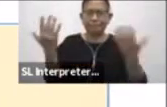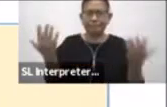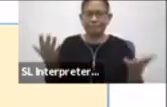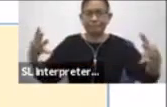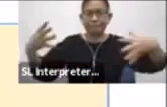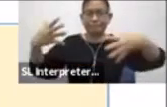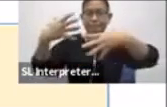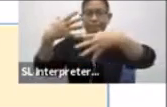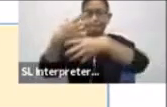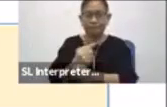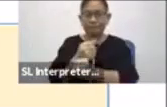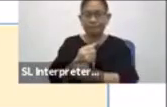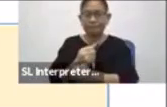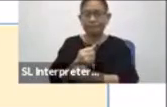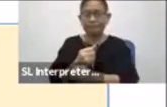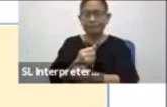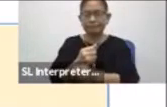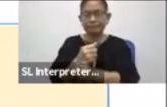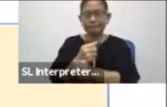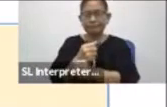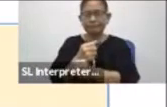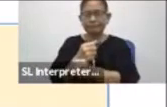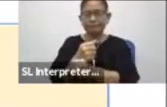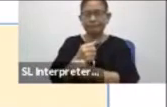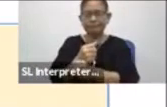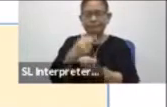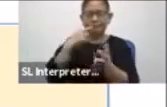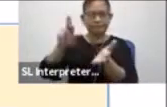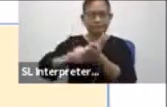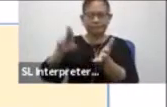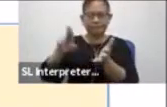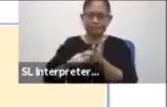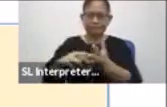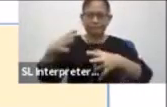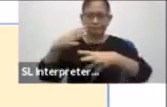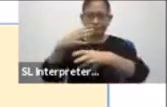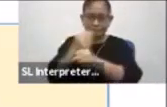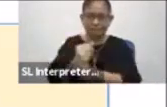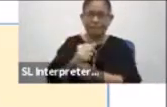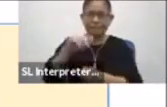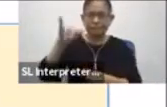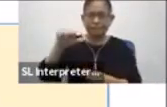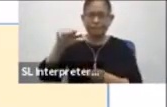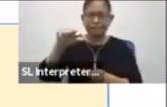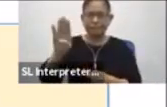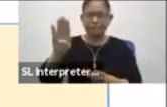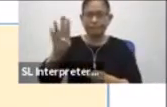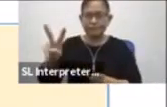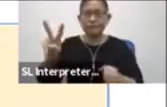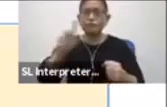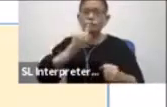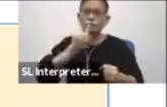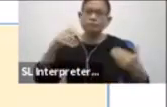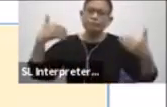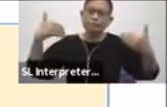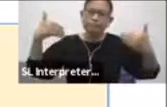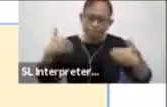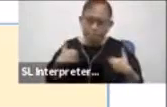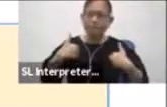conclusion, the report concluded that GBV is present and needs to be escalated.